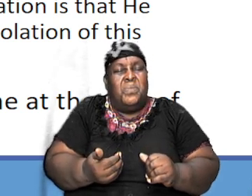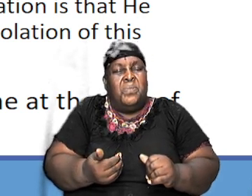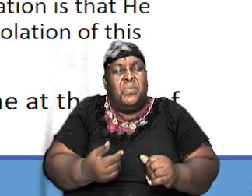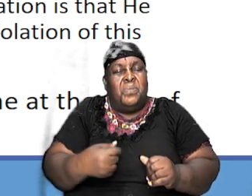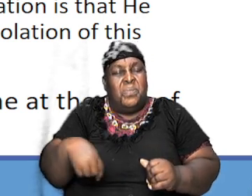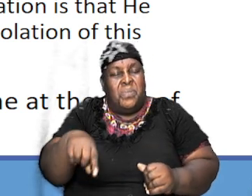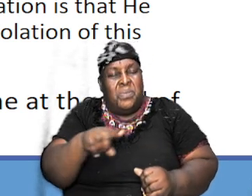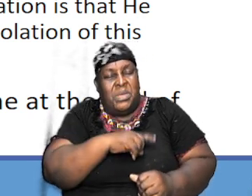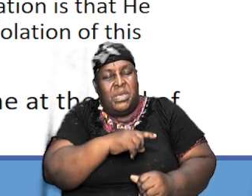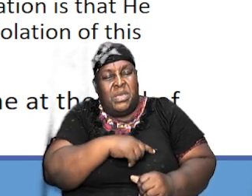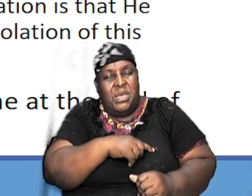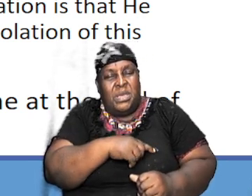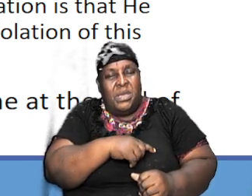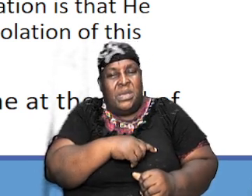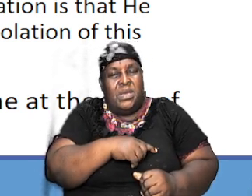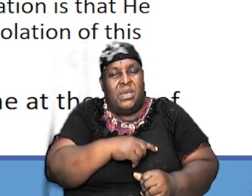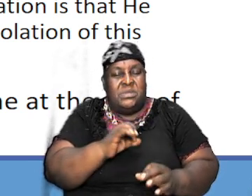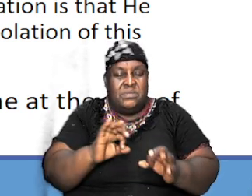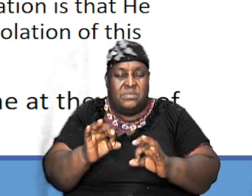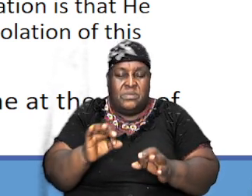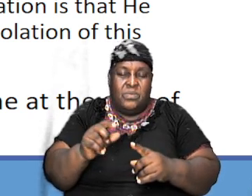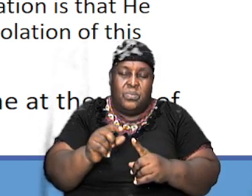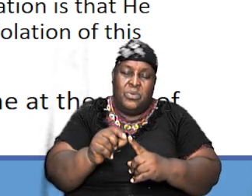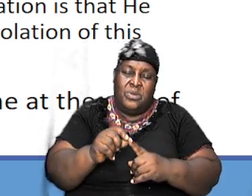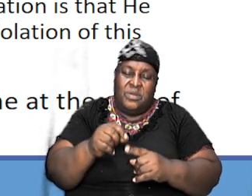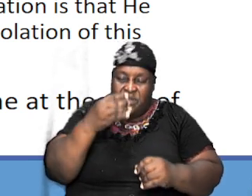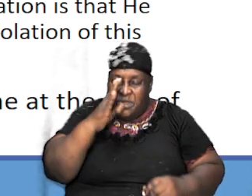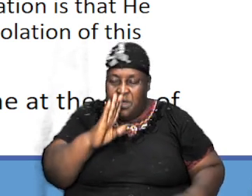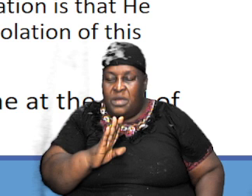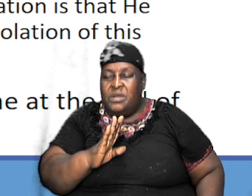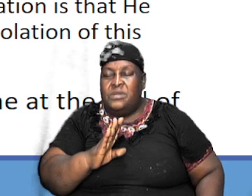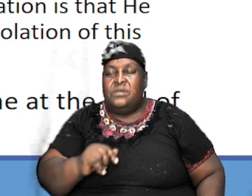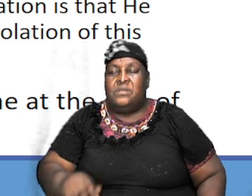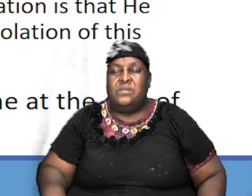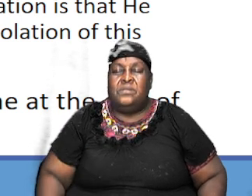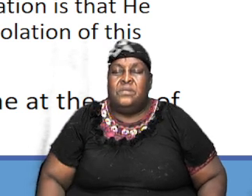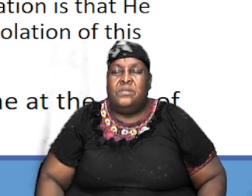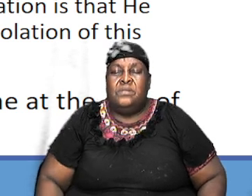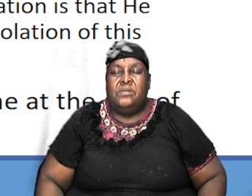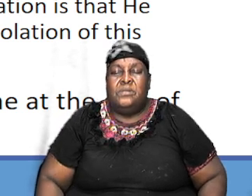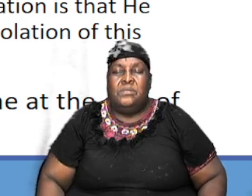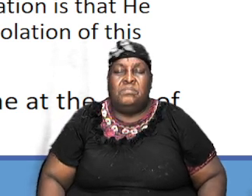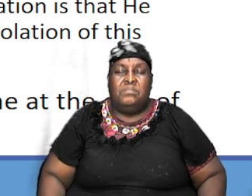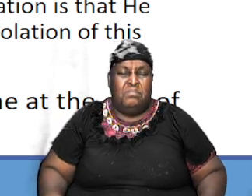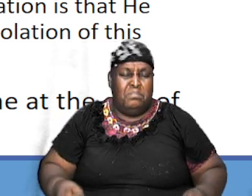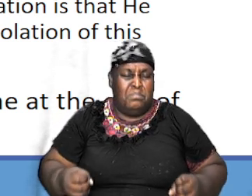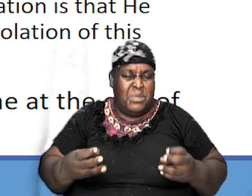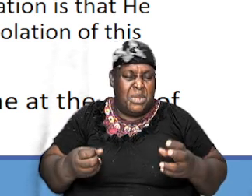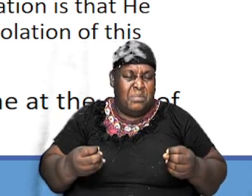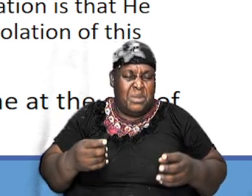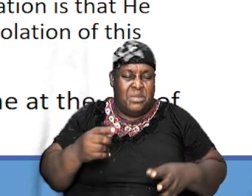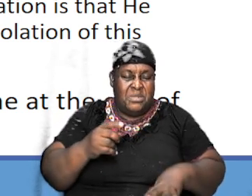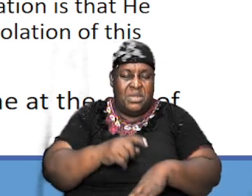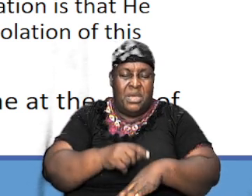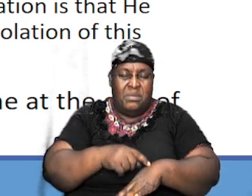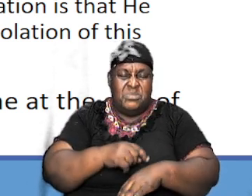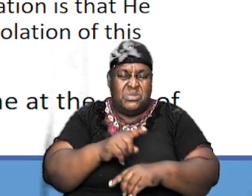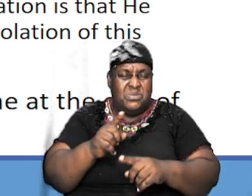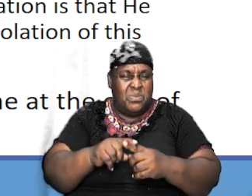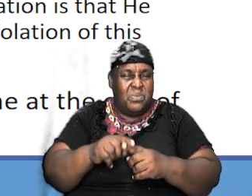how we esteem the word. You know, because a lot of times when we are tempted,